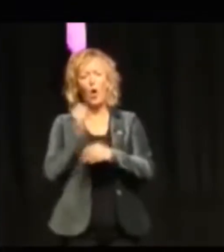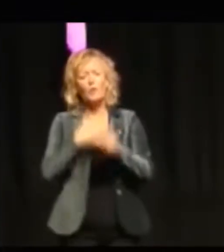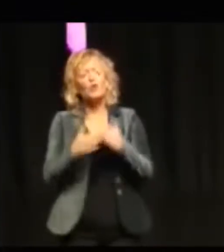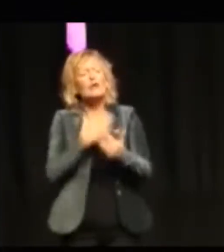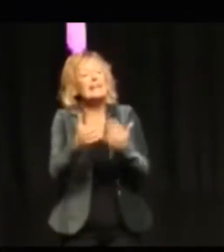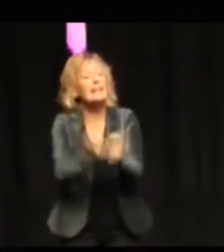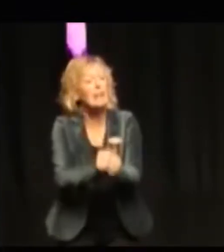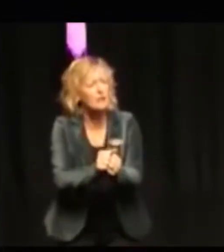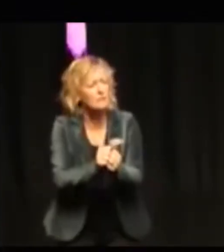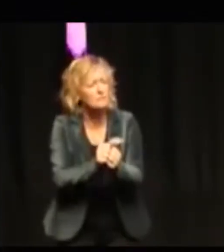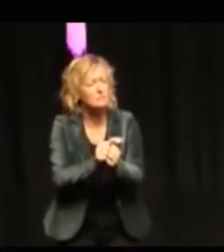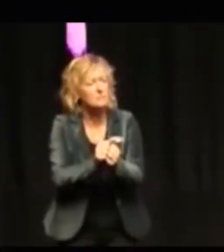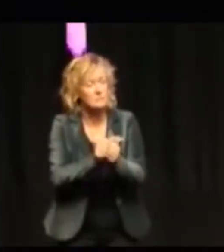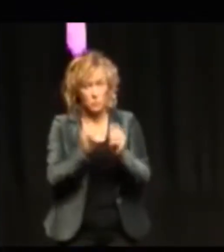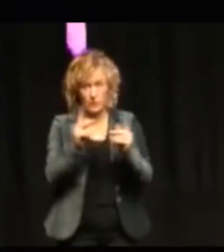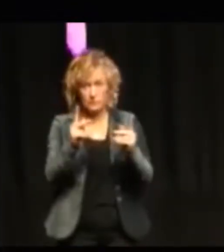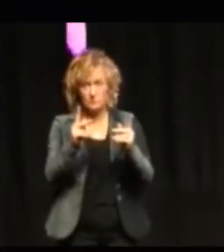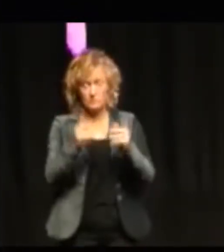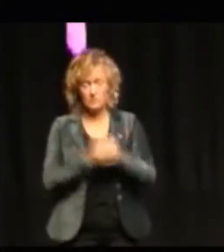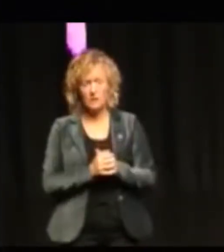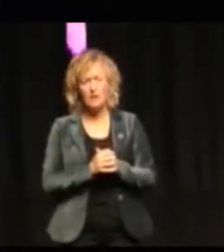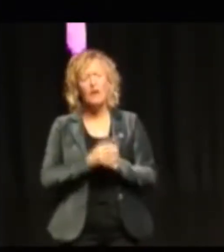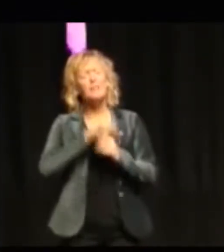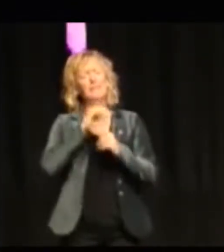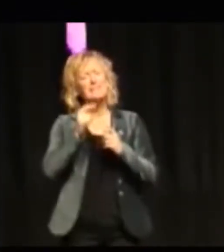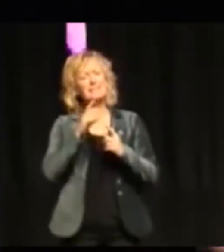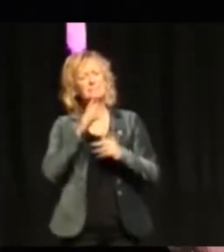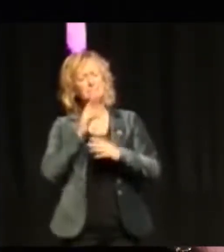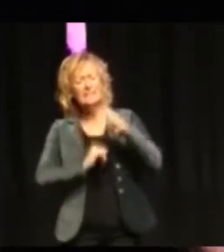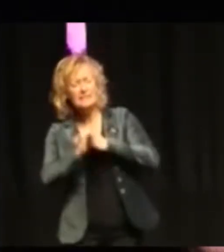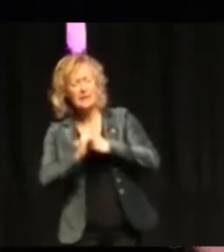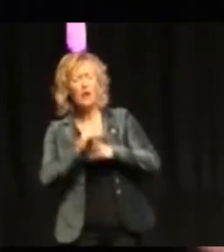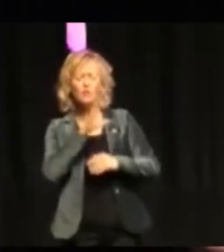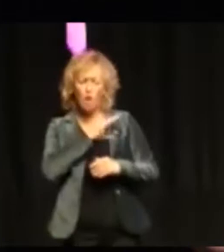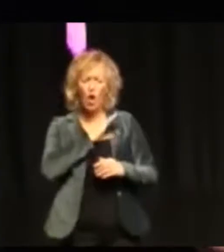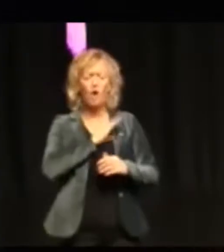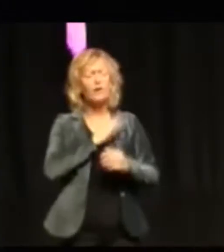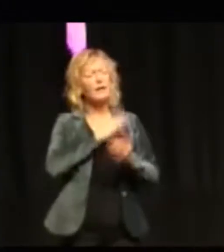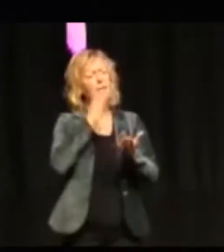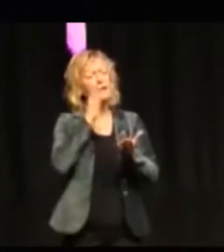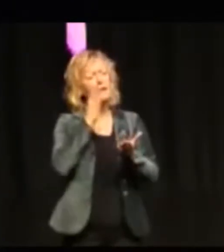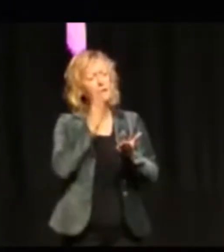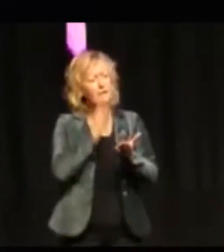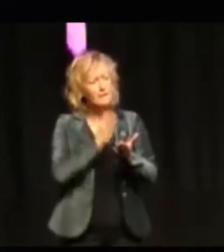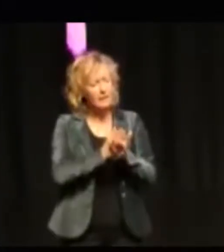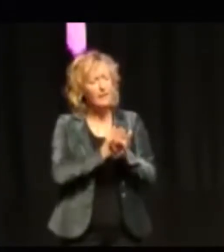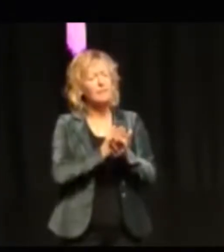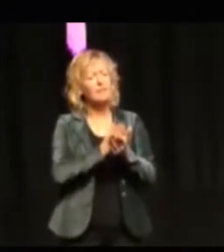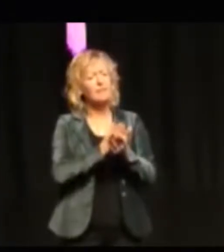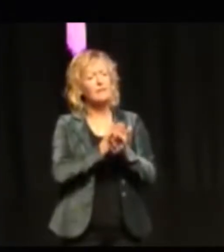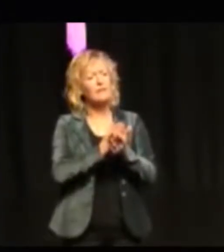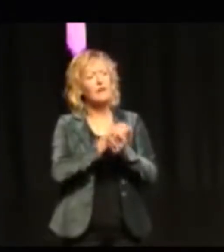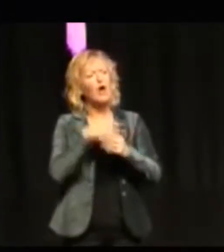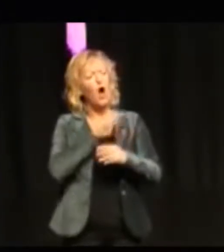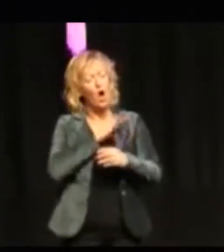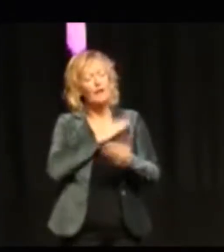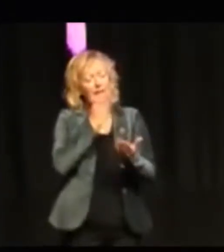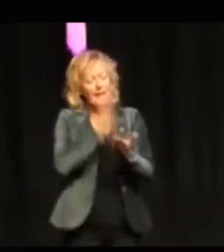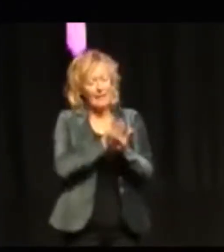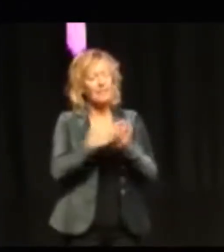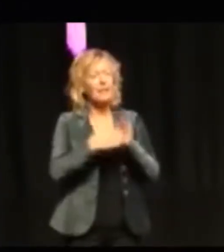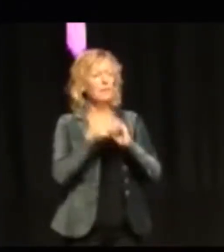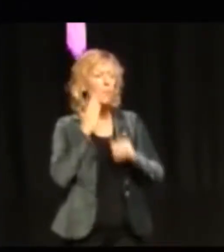absolutely nothing, right? But there's a sense that if you have a right to not education, you have a right to